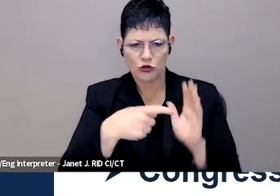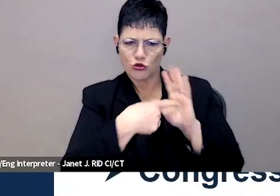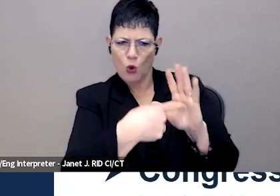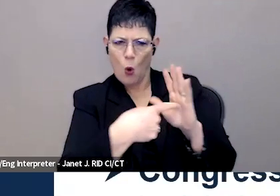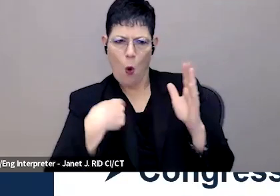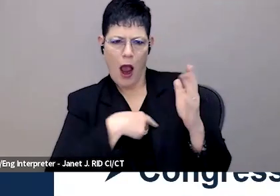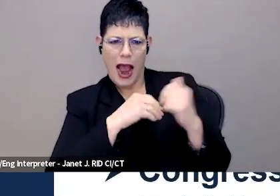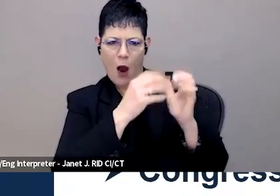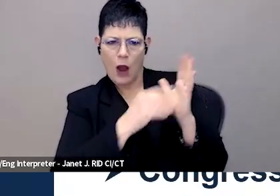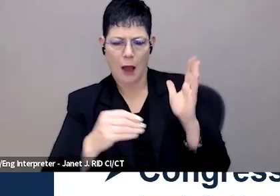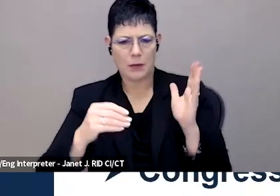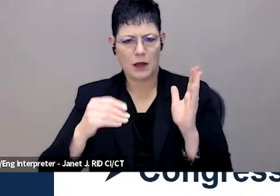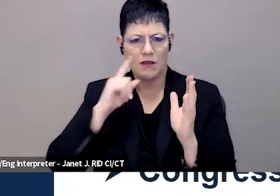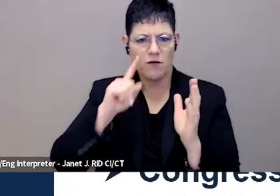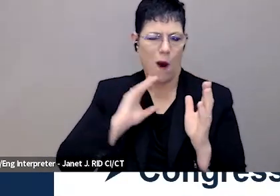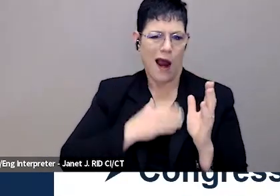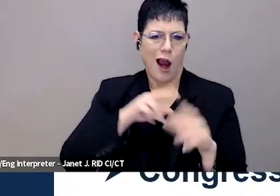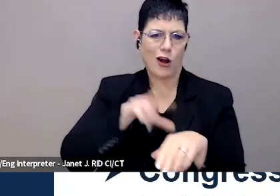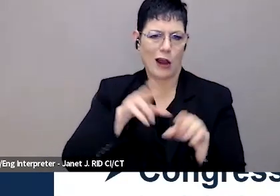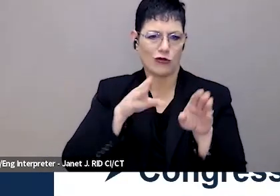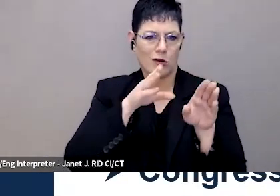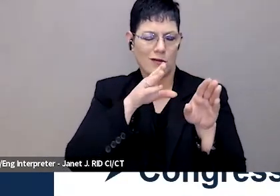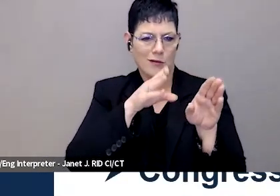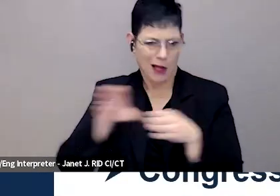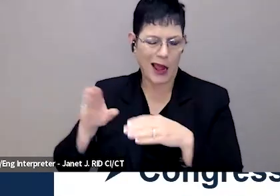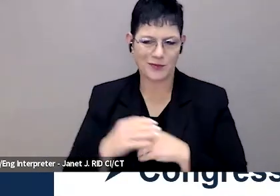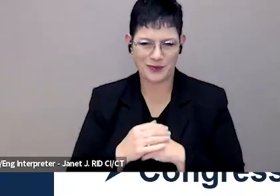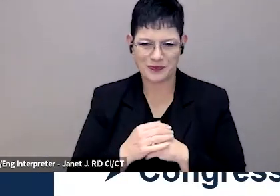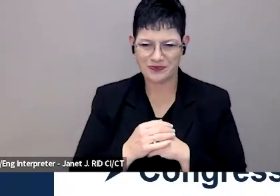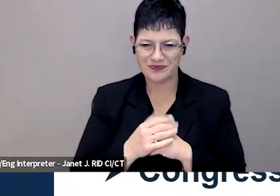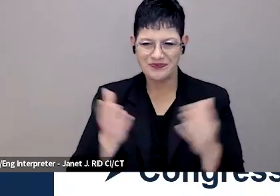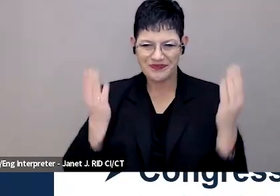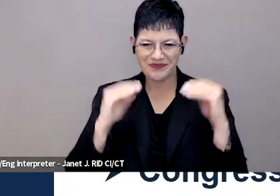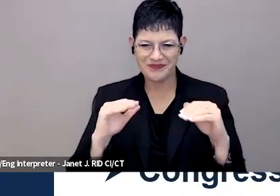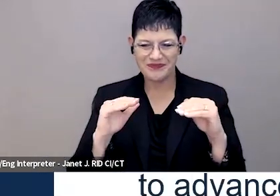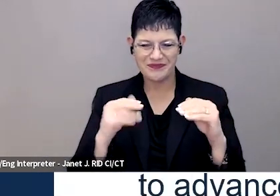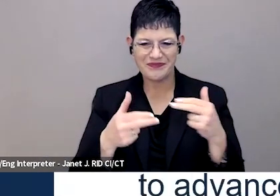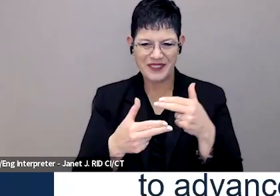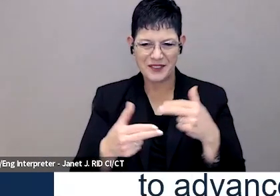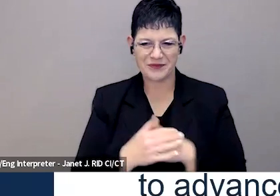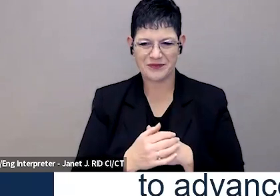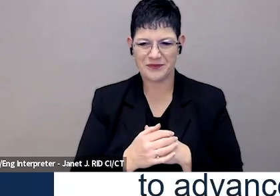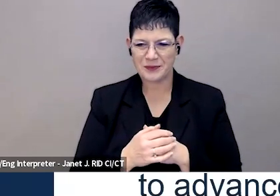model for the national strategy to support family caregivers. Next slide.